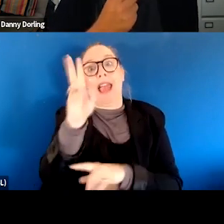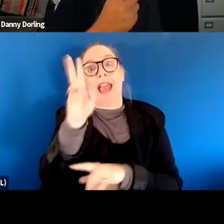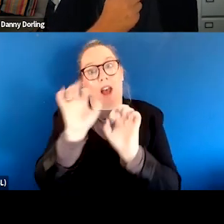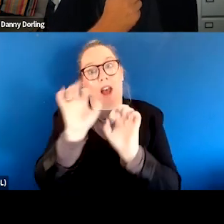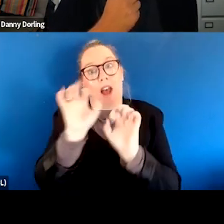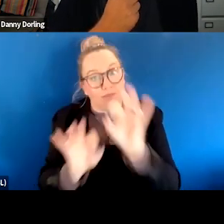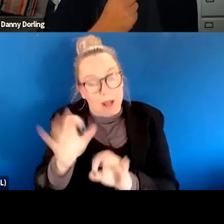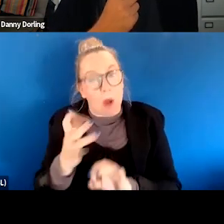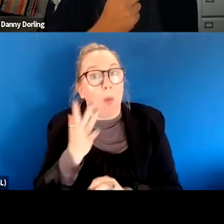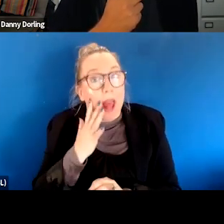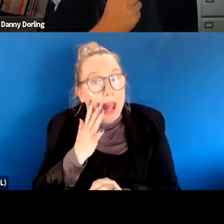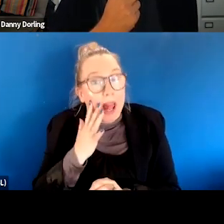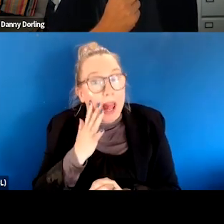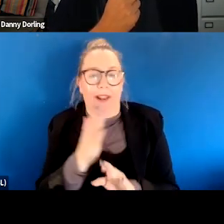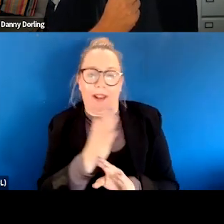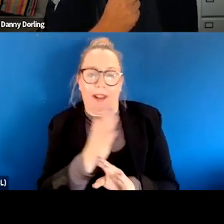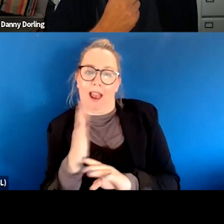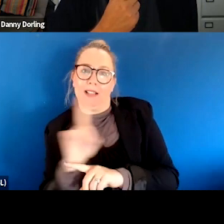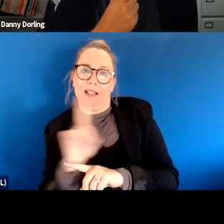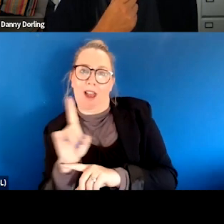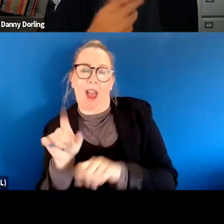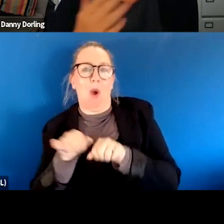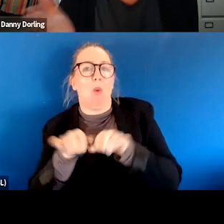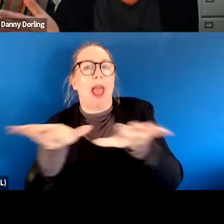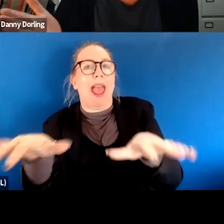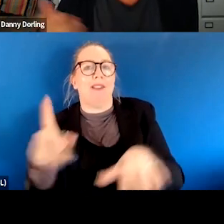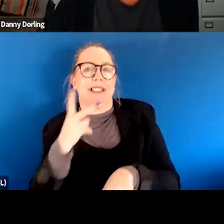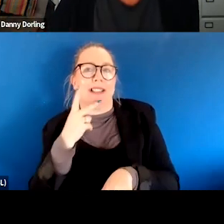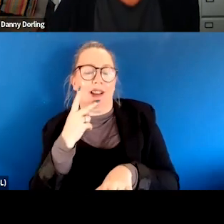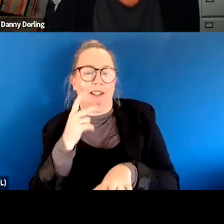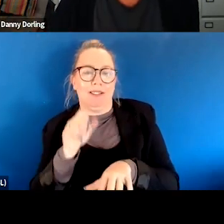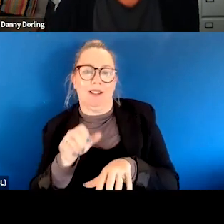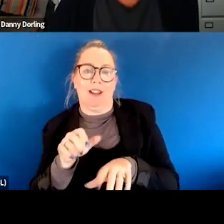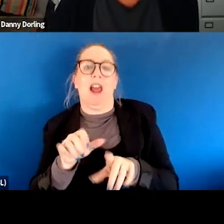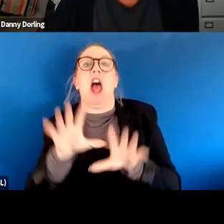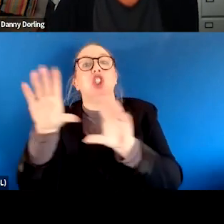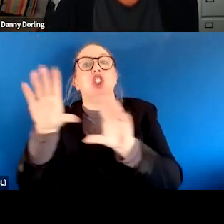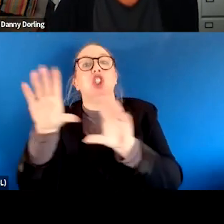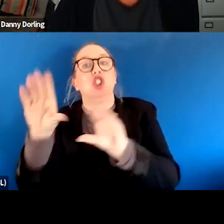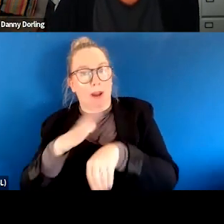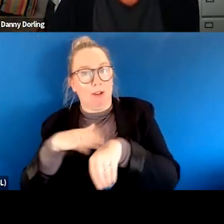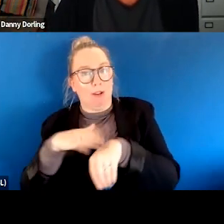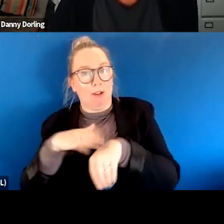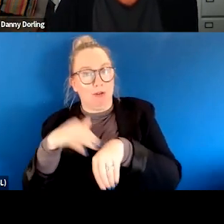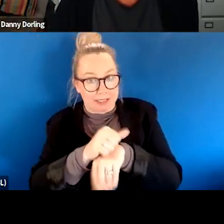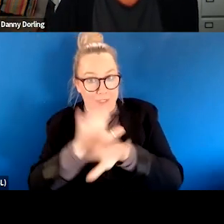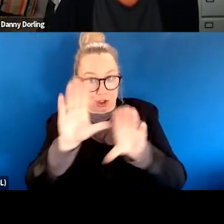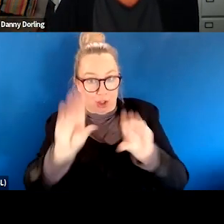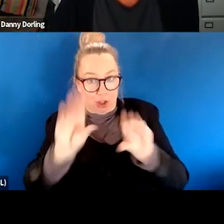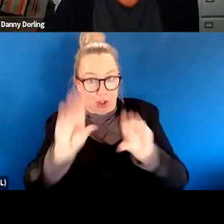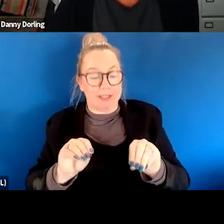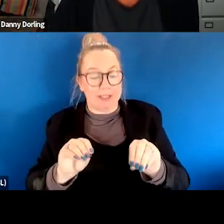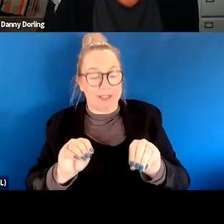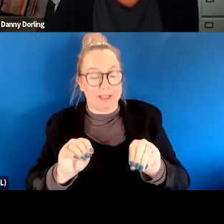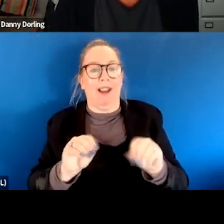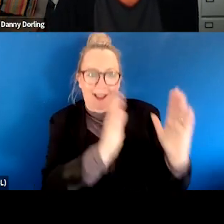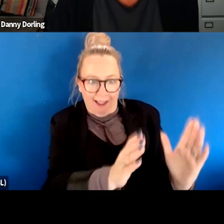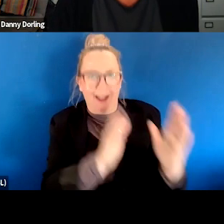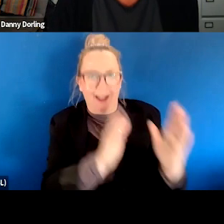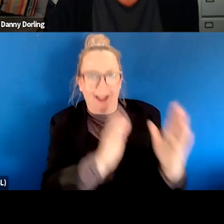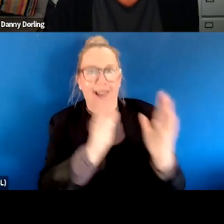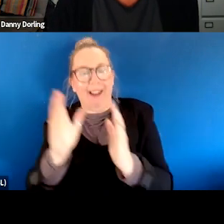as we had another wave and the rates went up. Then they stopped for Christmas. Then they reintroduced it